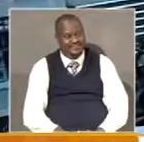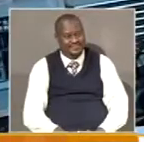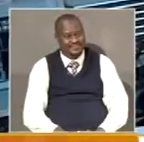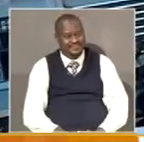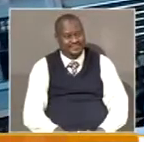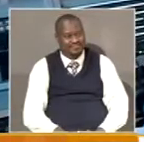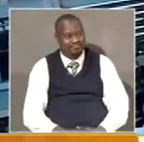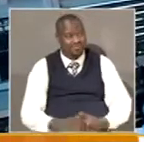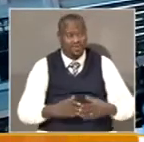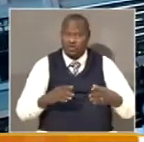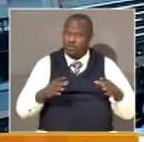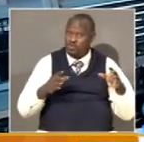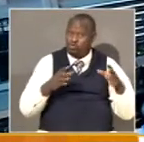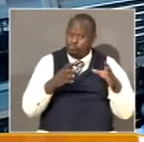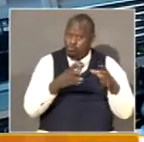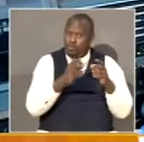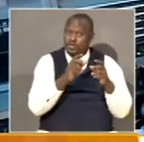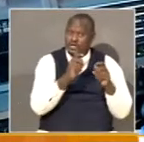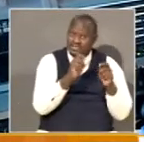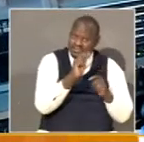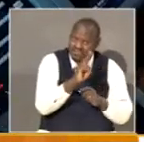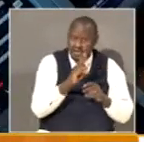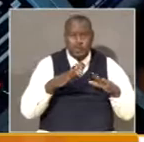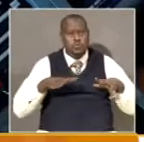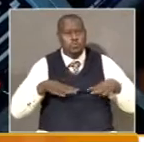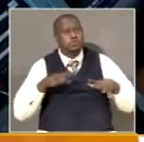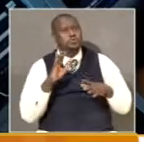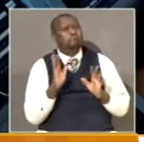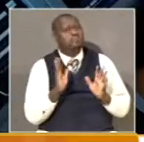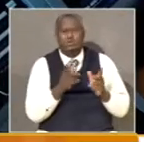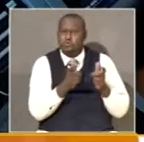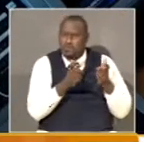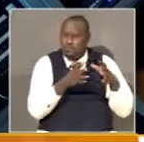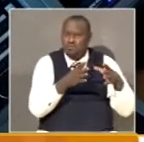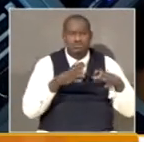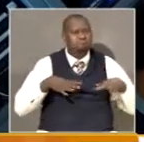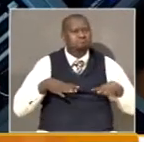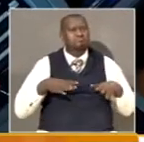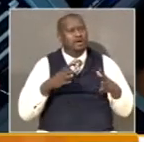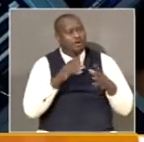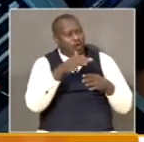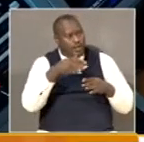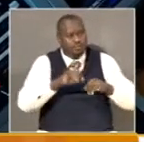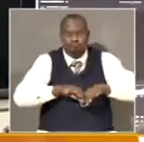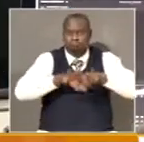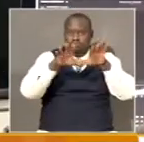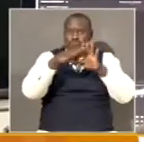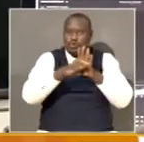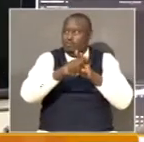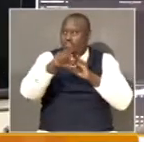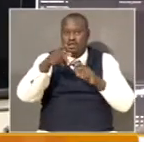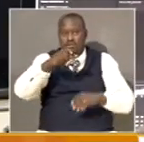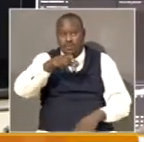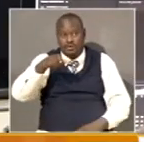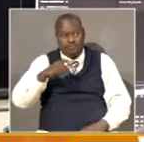There's no public holiday for media practitioners who are in the International Women's Day have to transmit events to the audience. I woke up